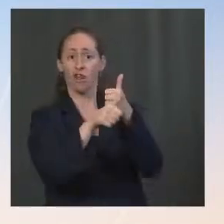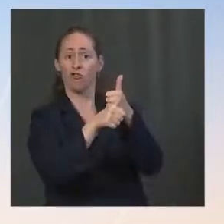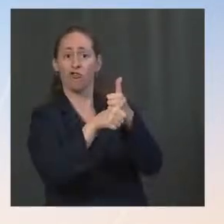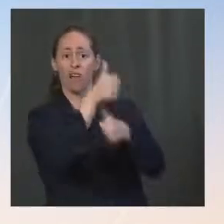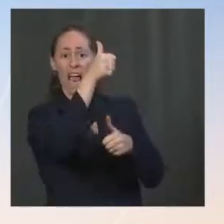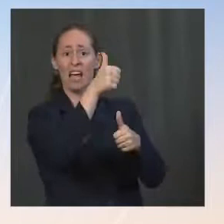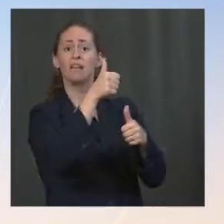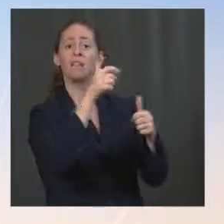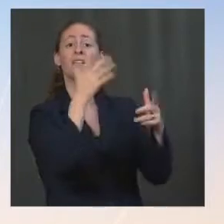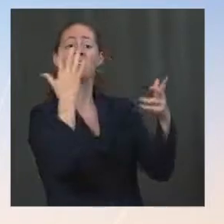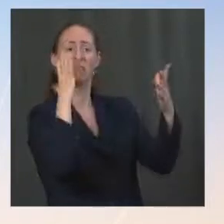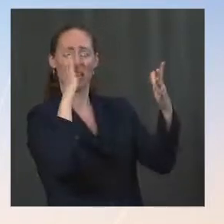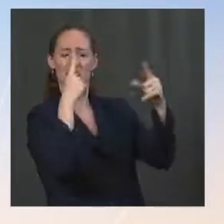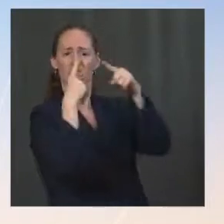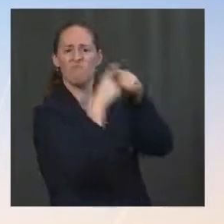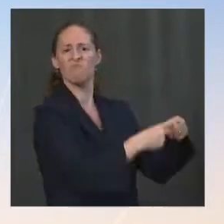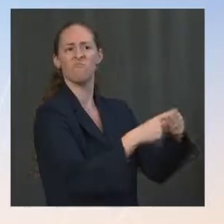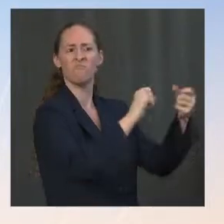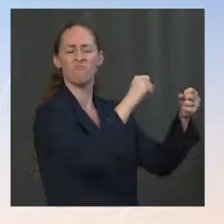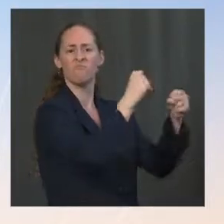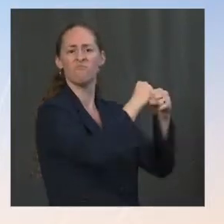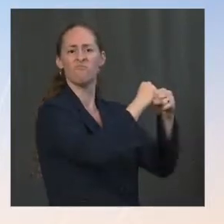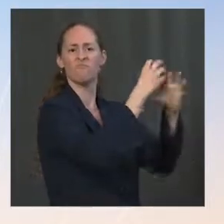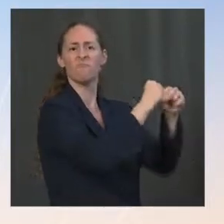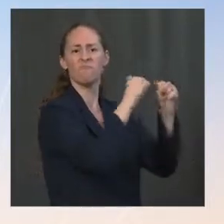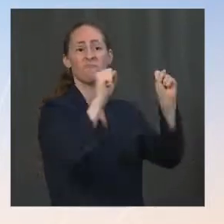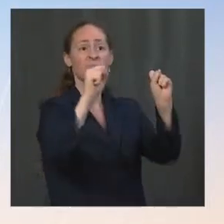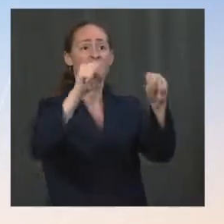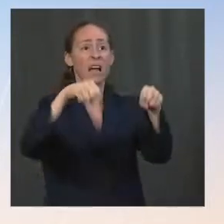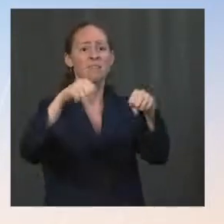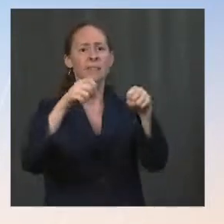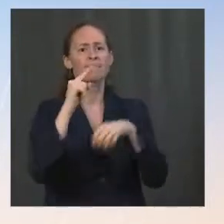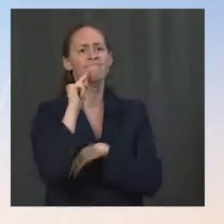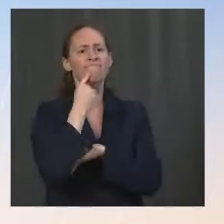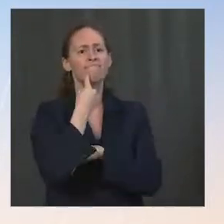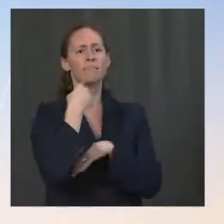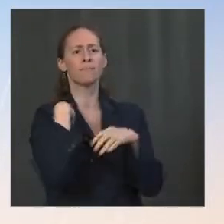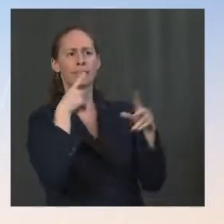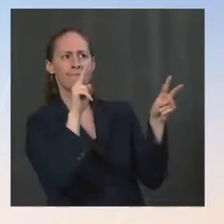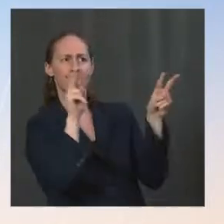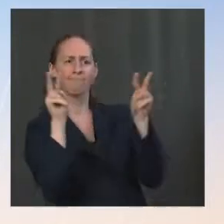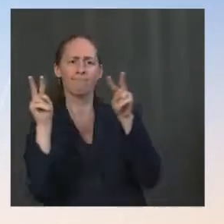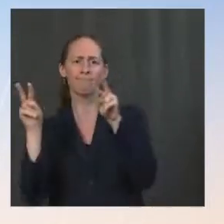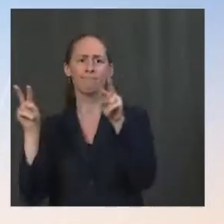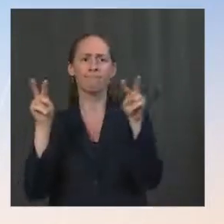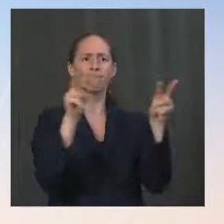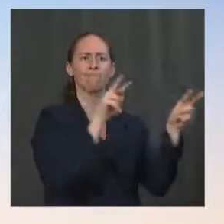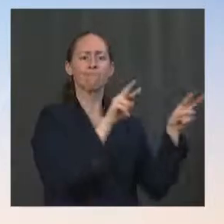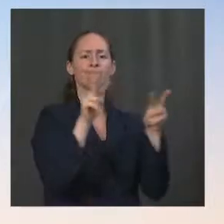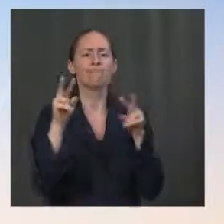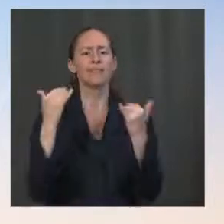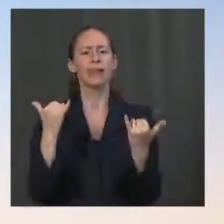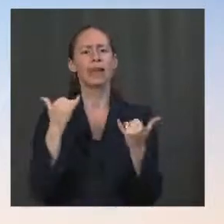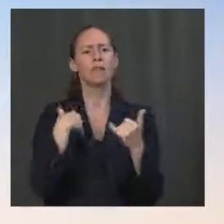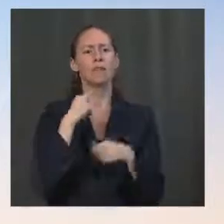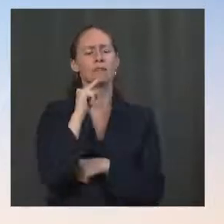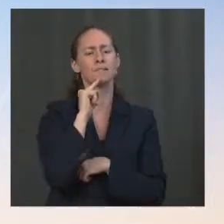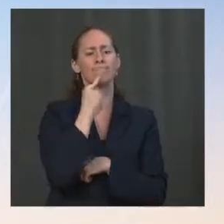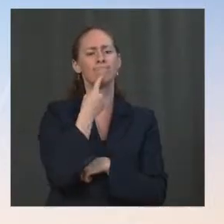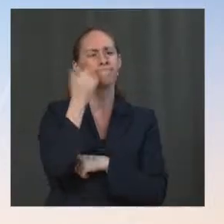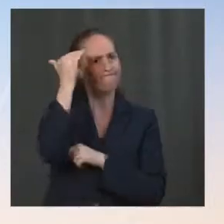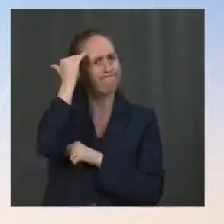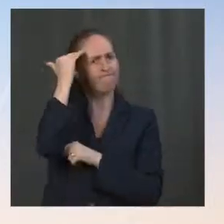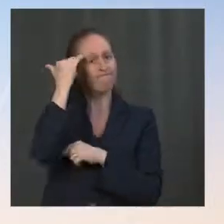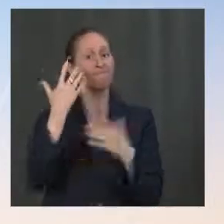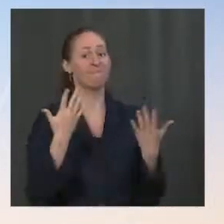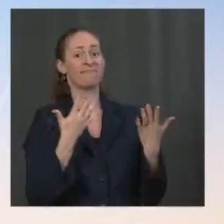protection measures at the Kabul airport and in the surrounding areas with our forces as a result. I will note that the